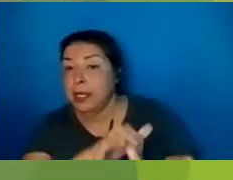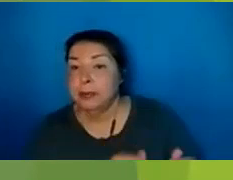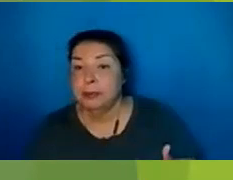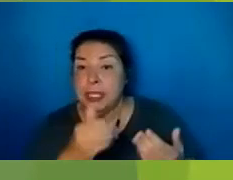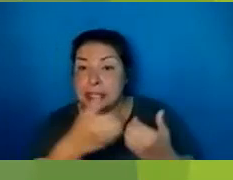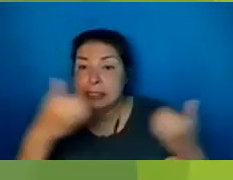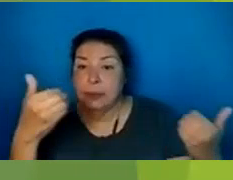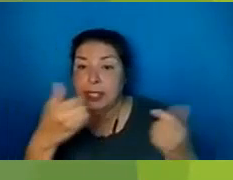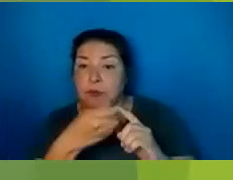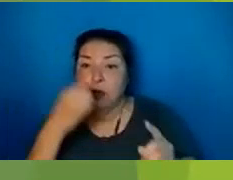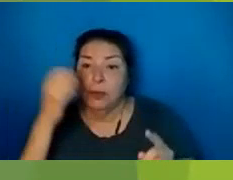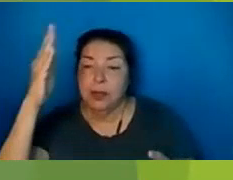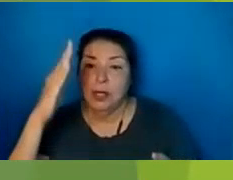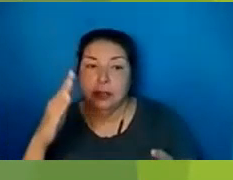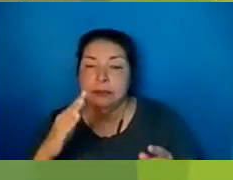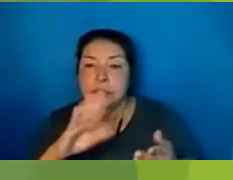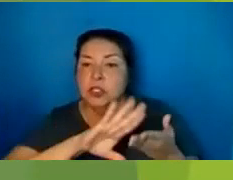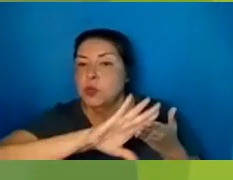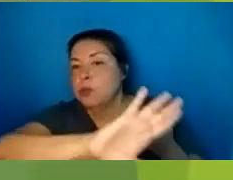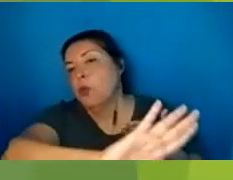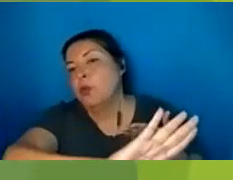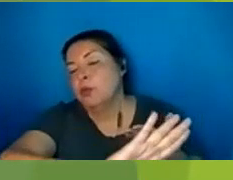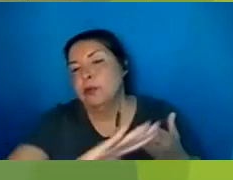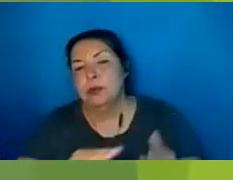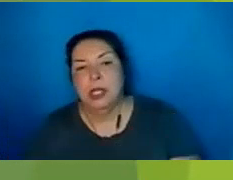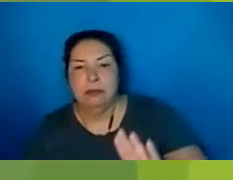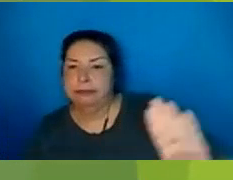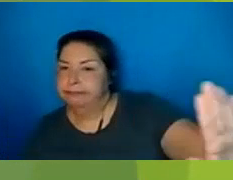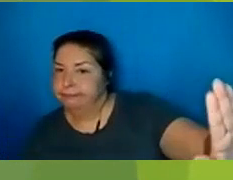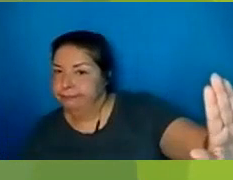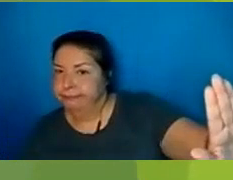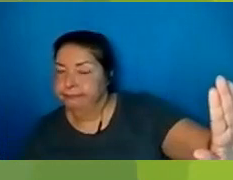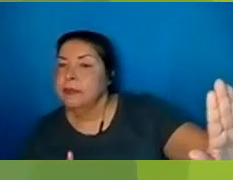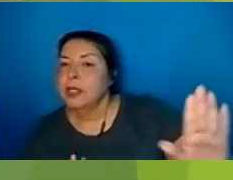God, totally cut off, is what we call hell.